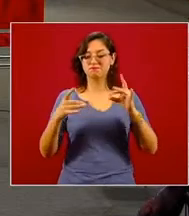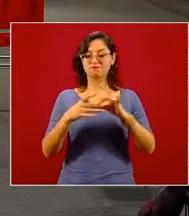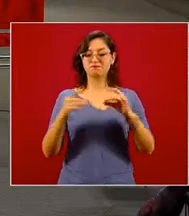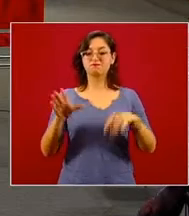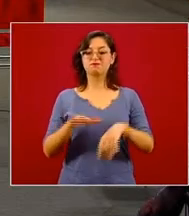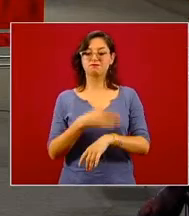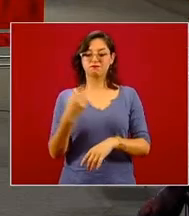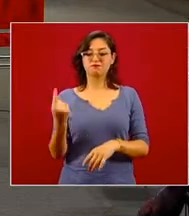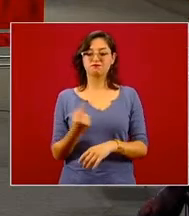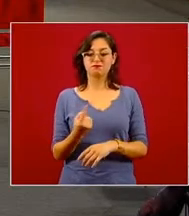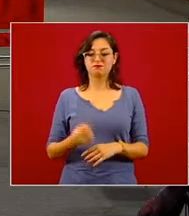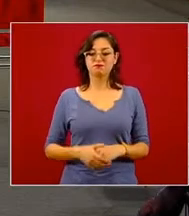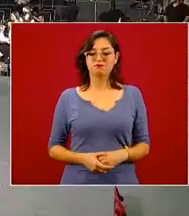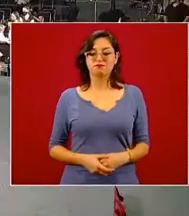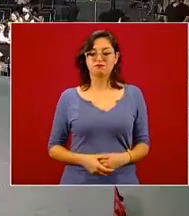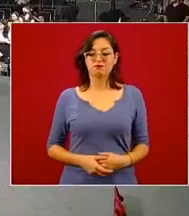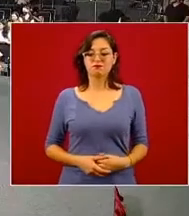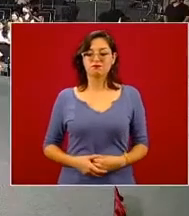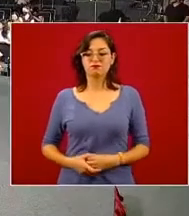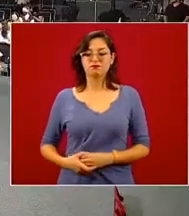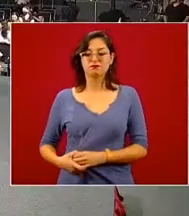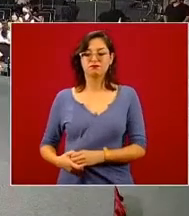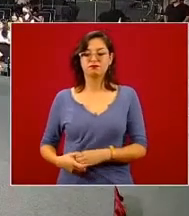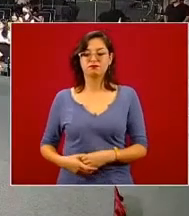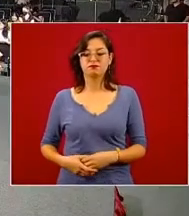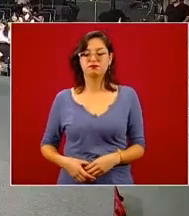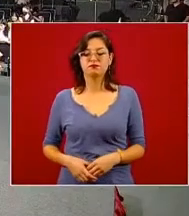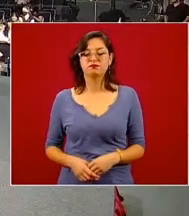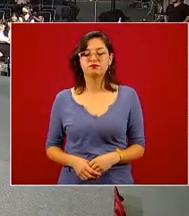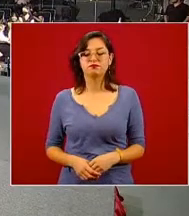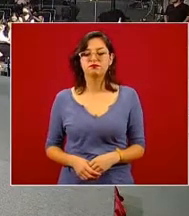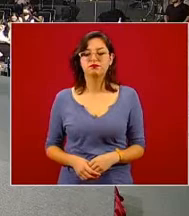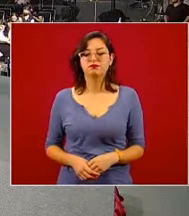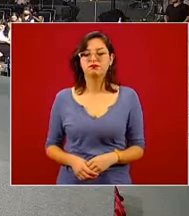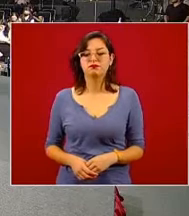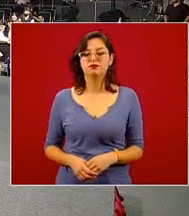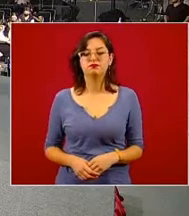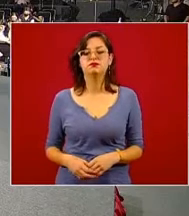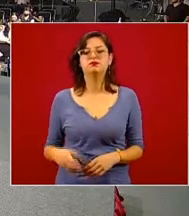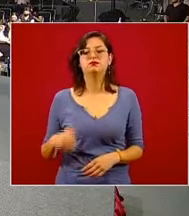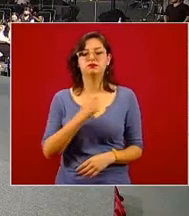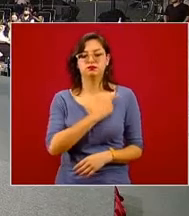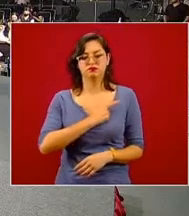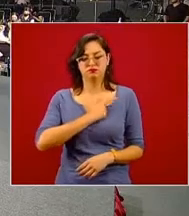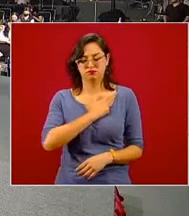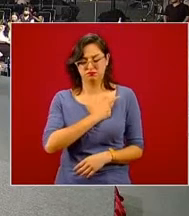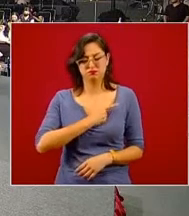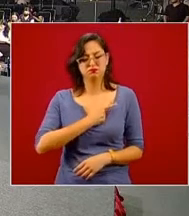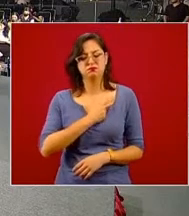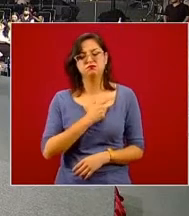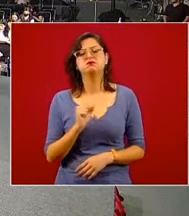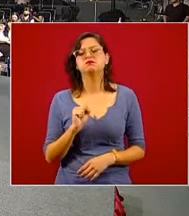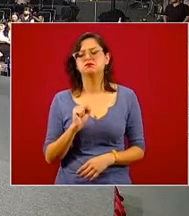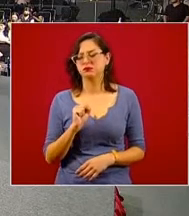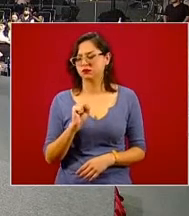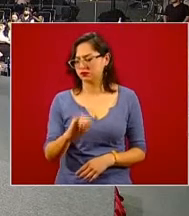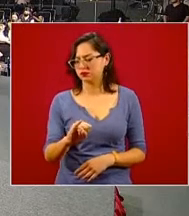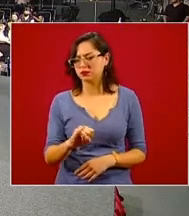can baffle some people, but it is very important to understand why this is happening. Thank you.